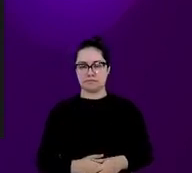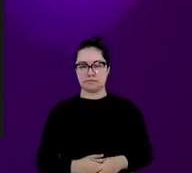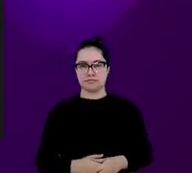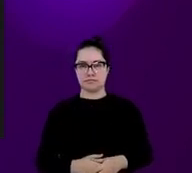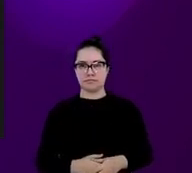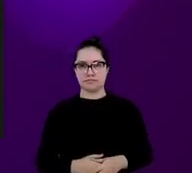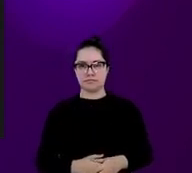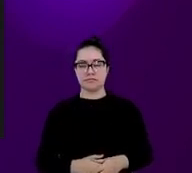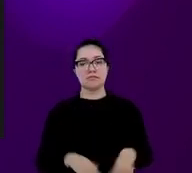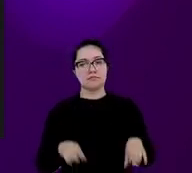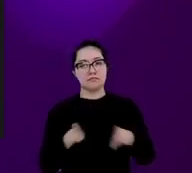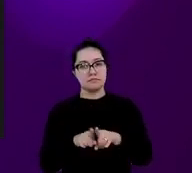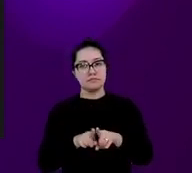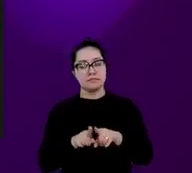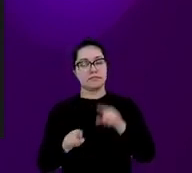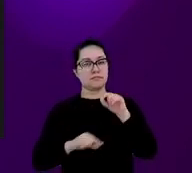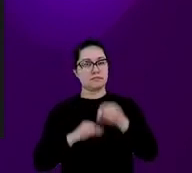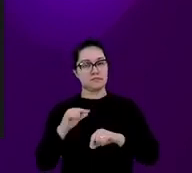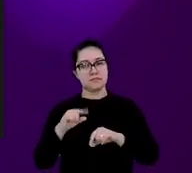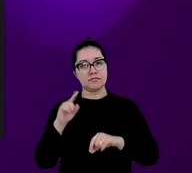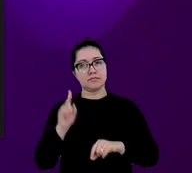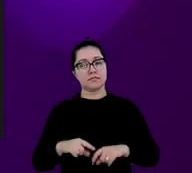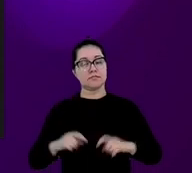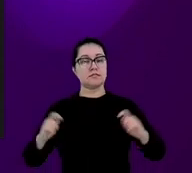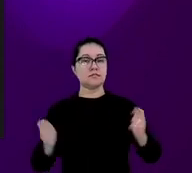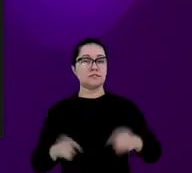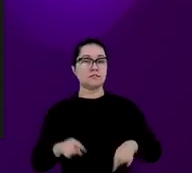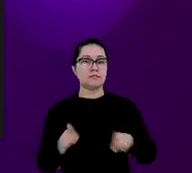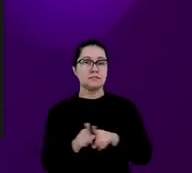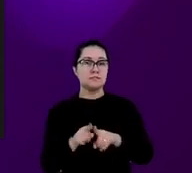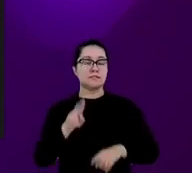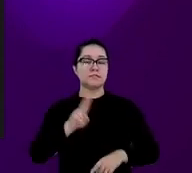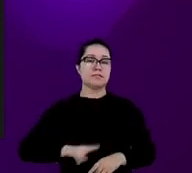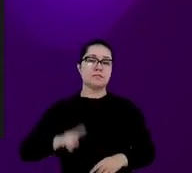it's possible to use transcranially to